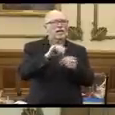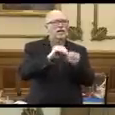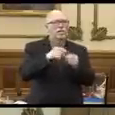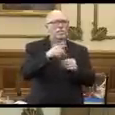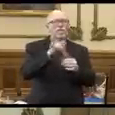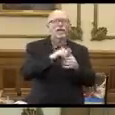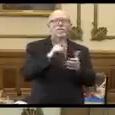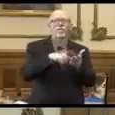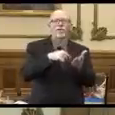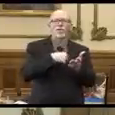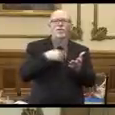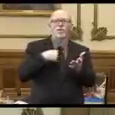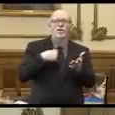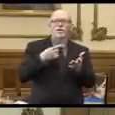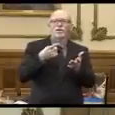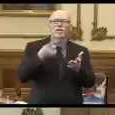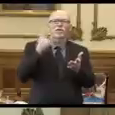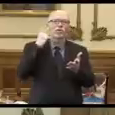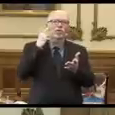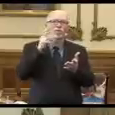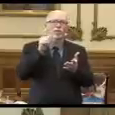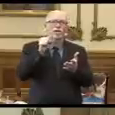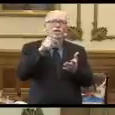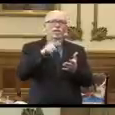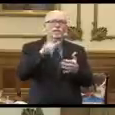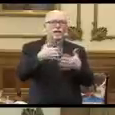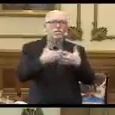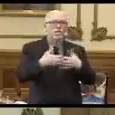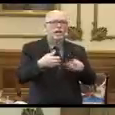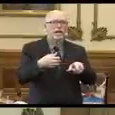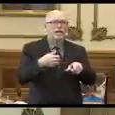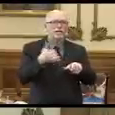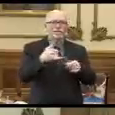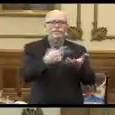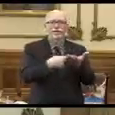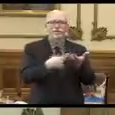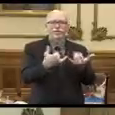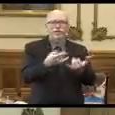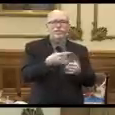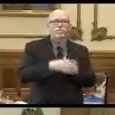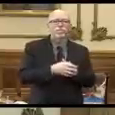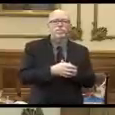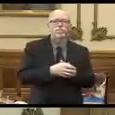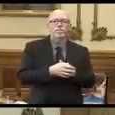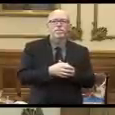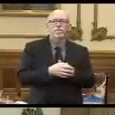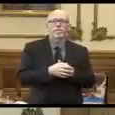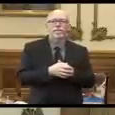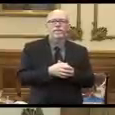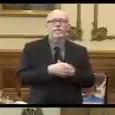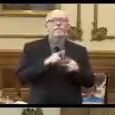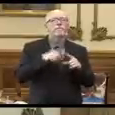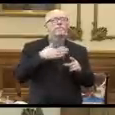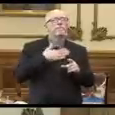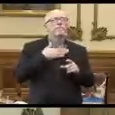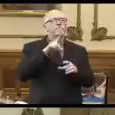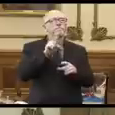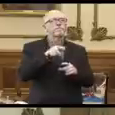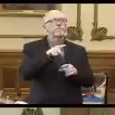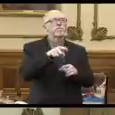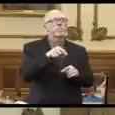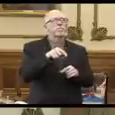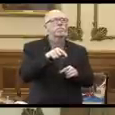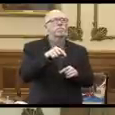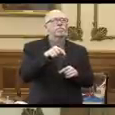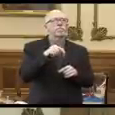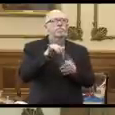was what we, anyway, had heard was at the plant that's under discussion here. But my question, and this